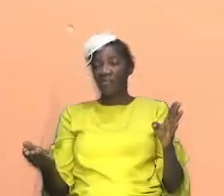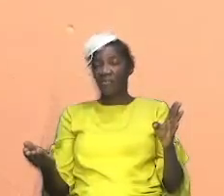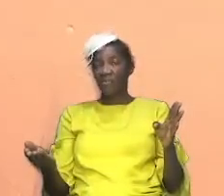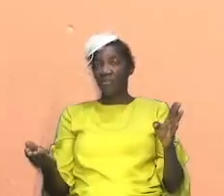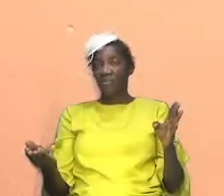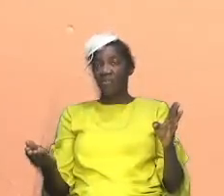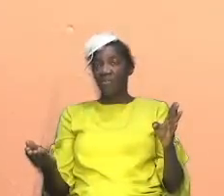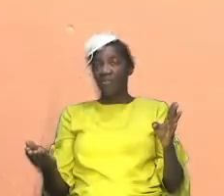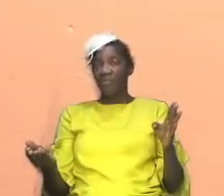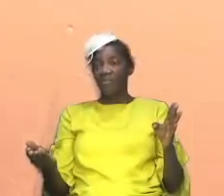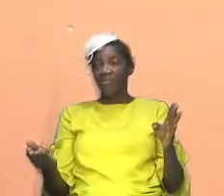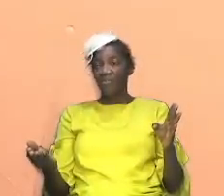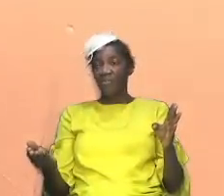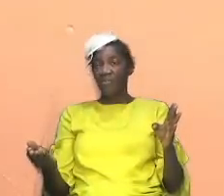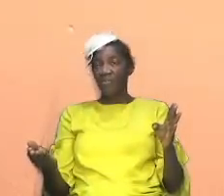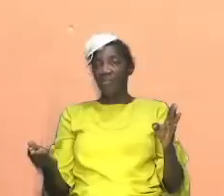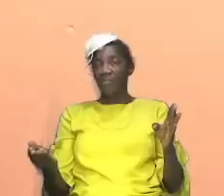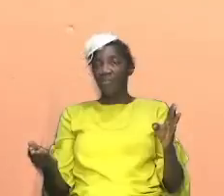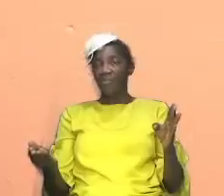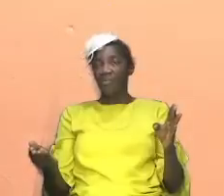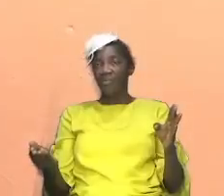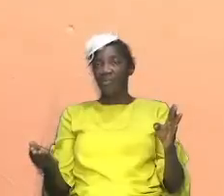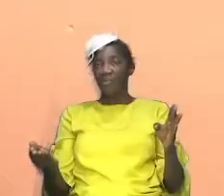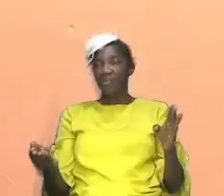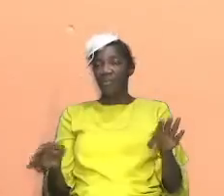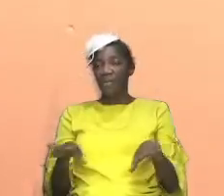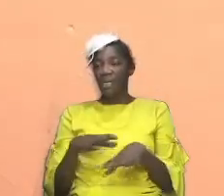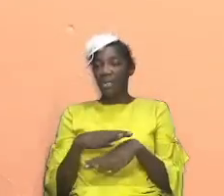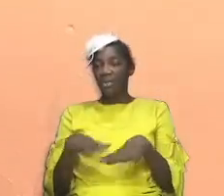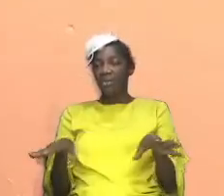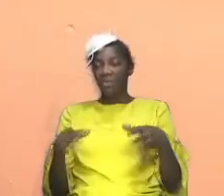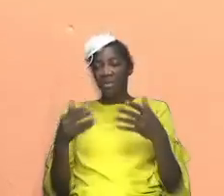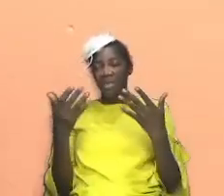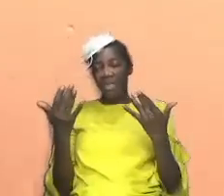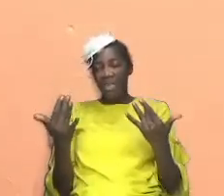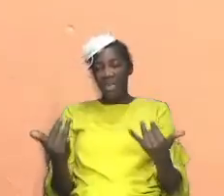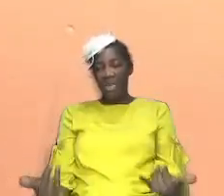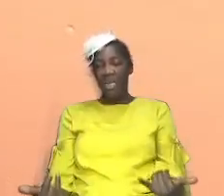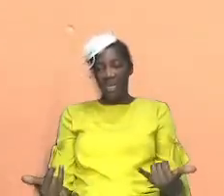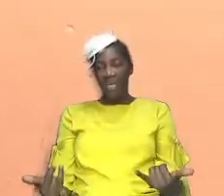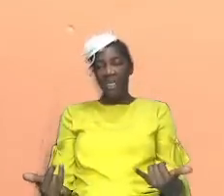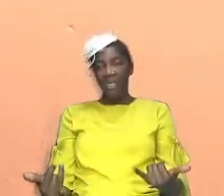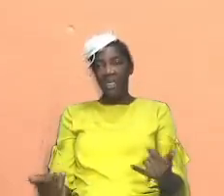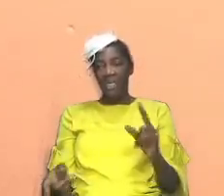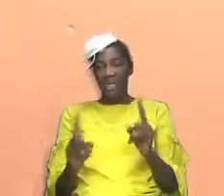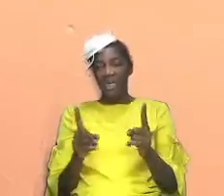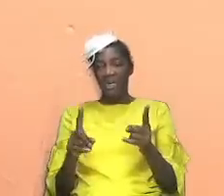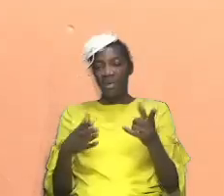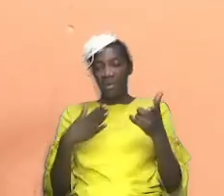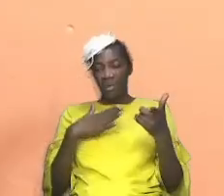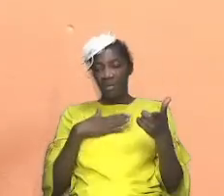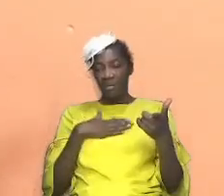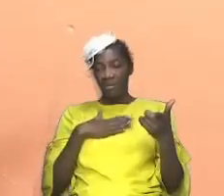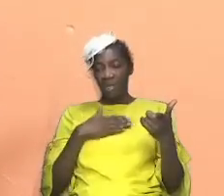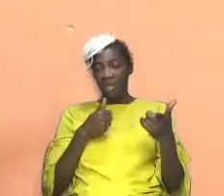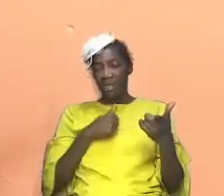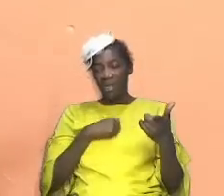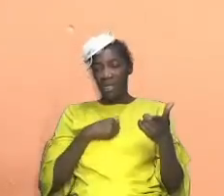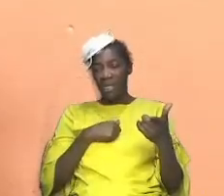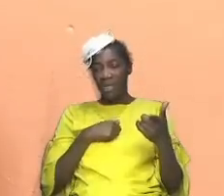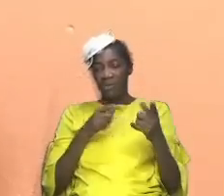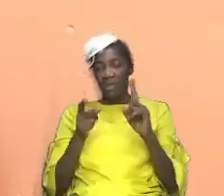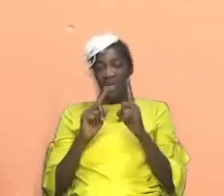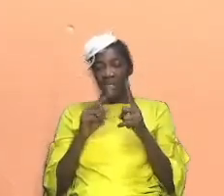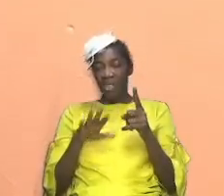be a major deal. Do not take it lightly. I am speaking to myself. I am speaking to the children of